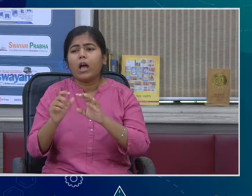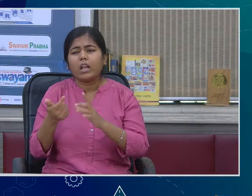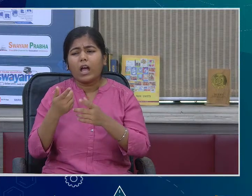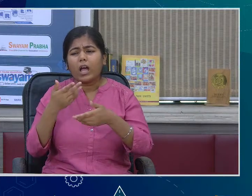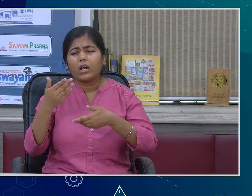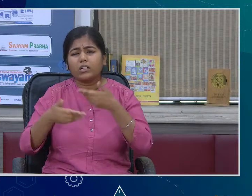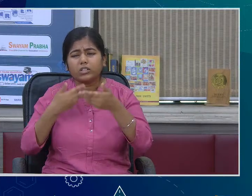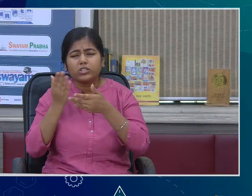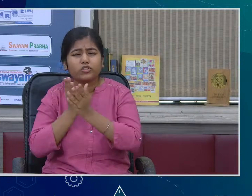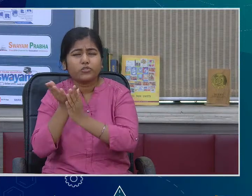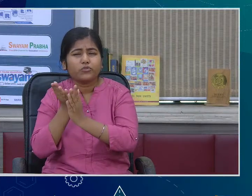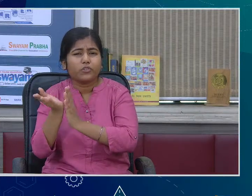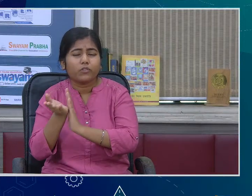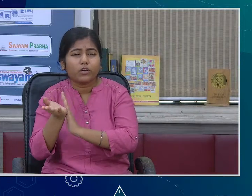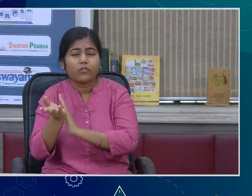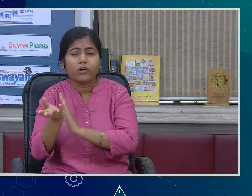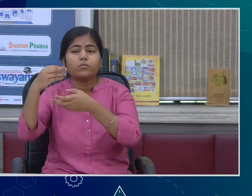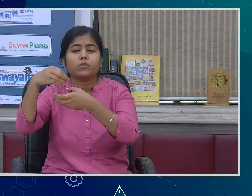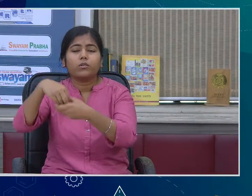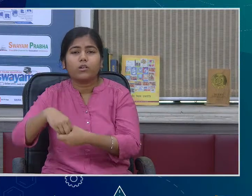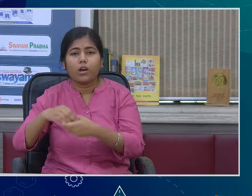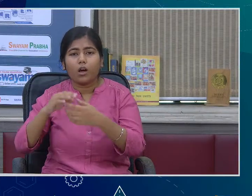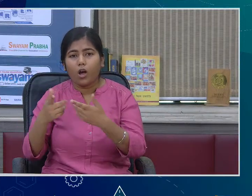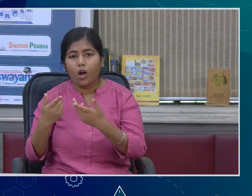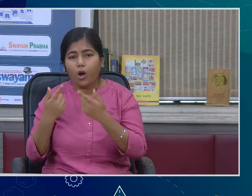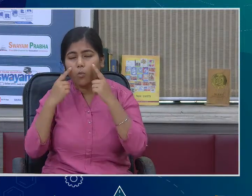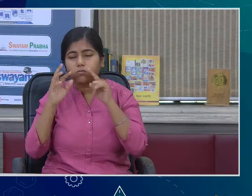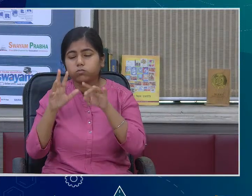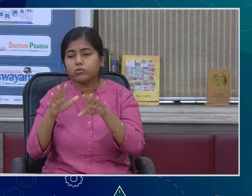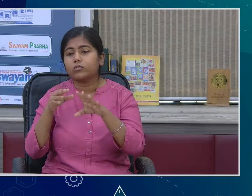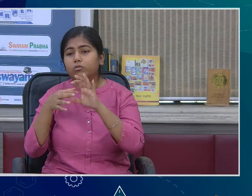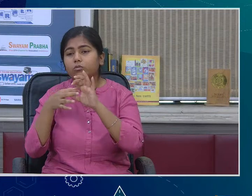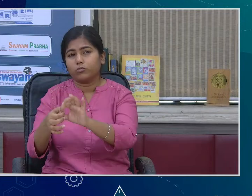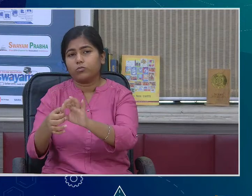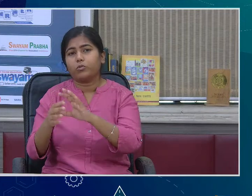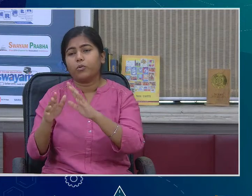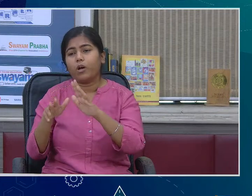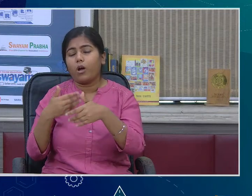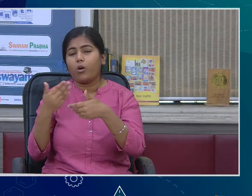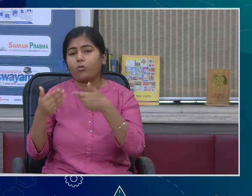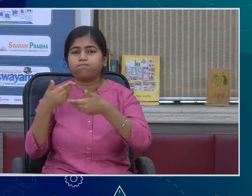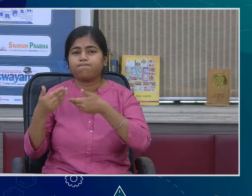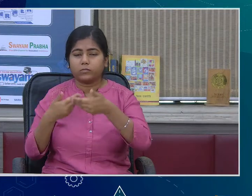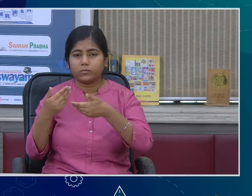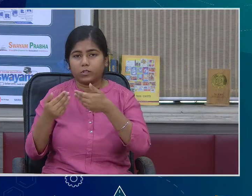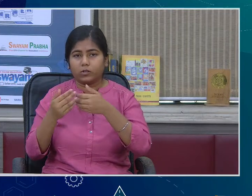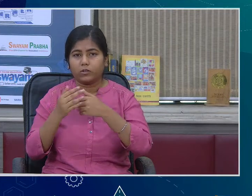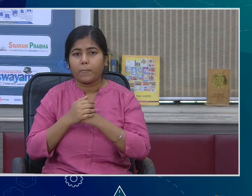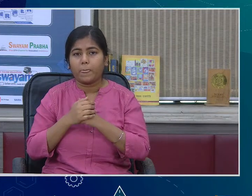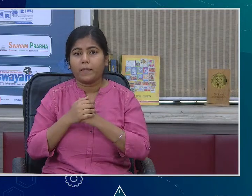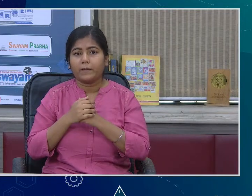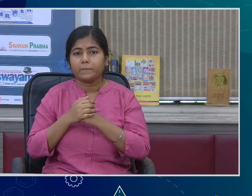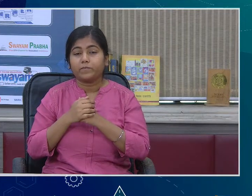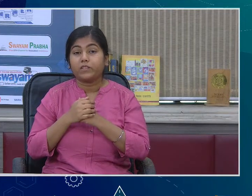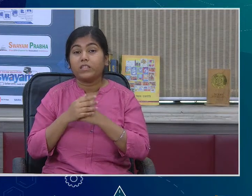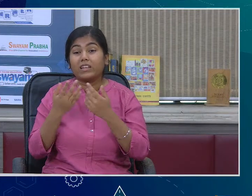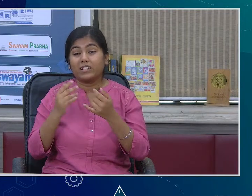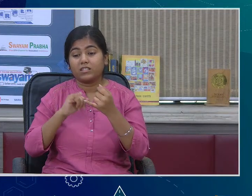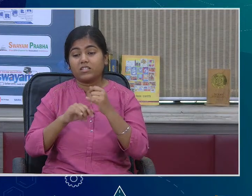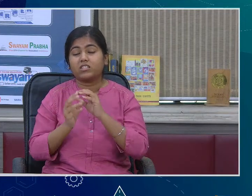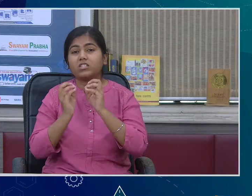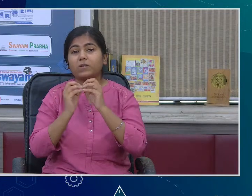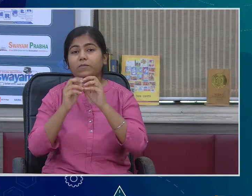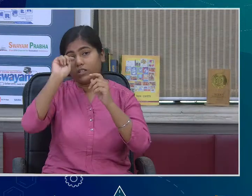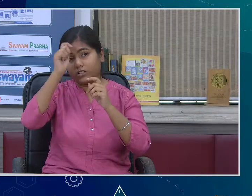can be incorporated for visually impaired children in inclusive classroom for teaching particularly the subject